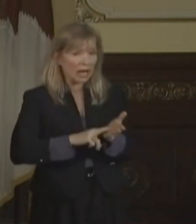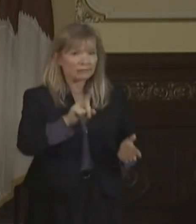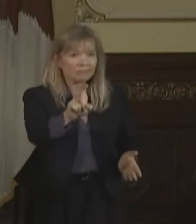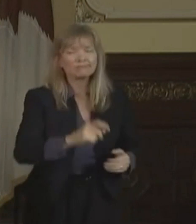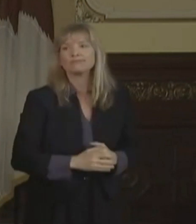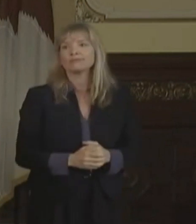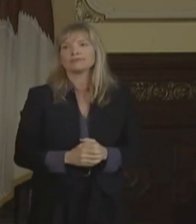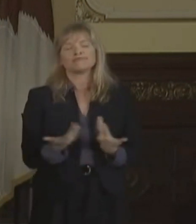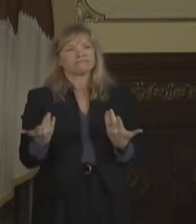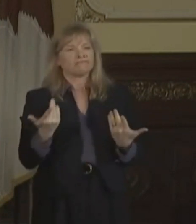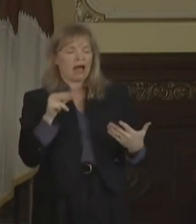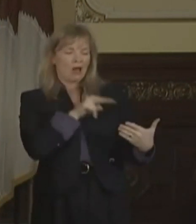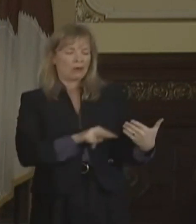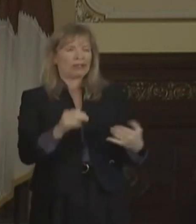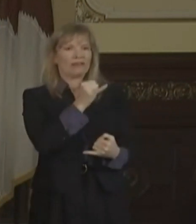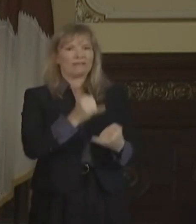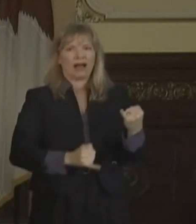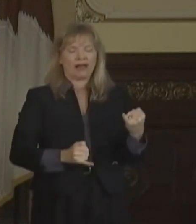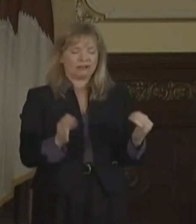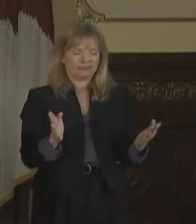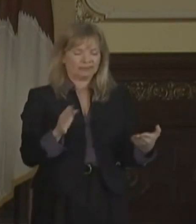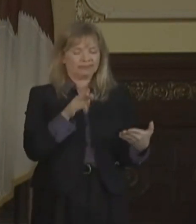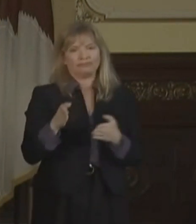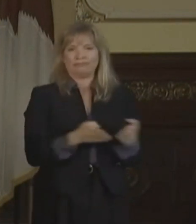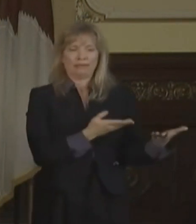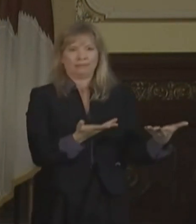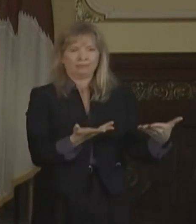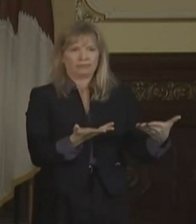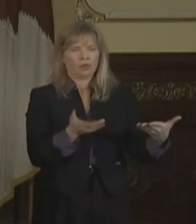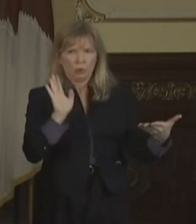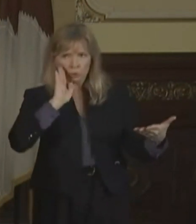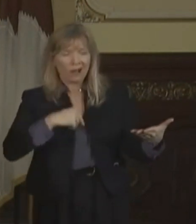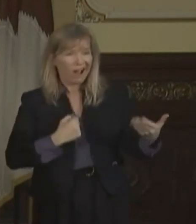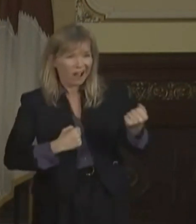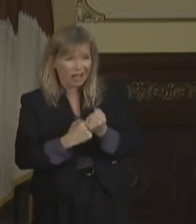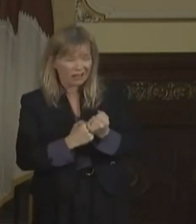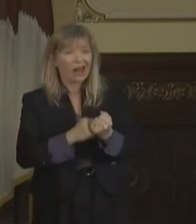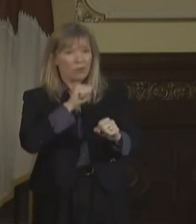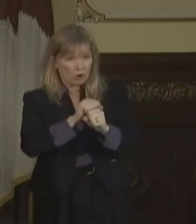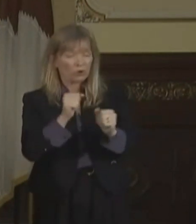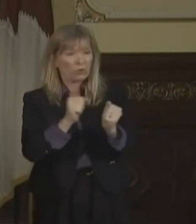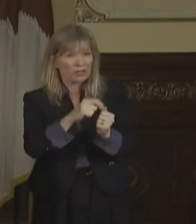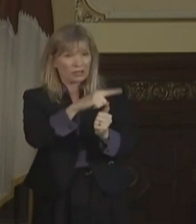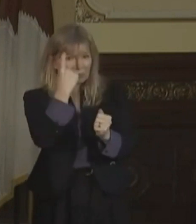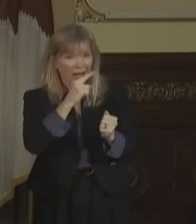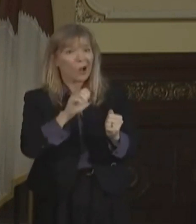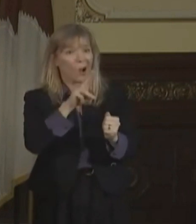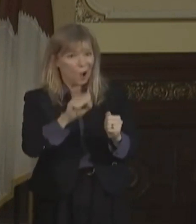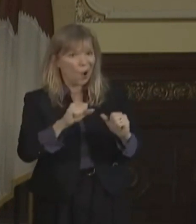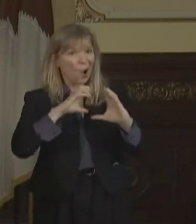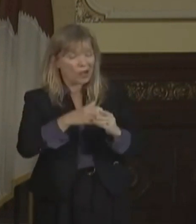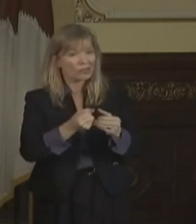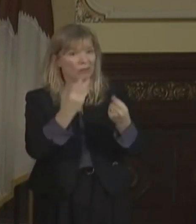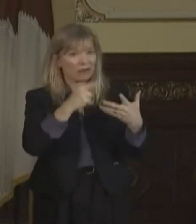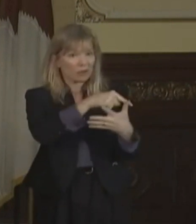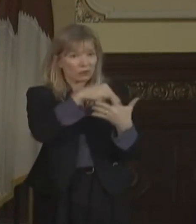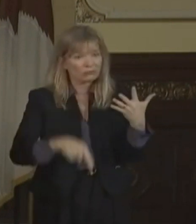Well, we'll have to take a look at the final version of it. As you know, I have advocated and worked with the Black Caucus on many of the